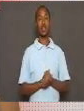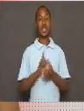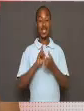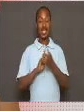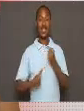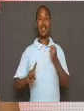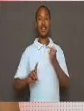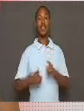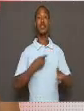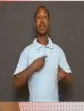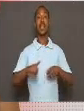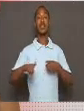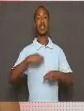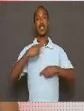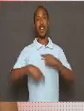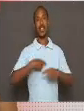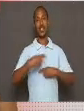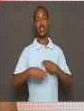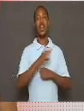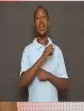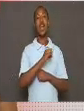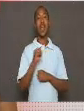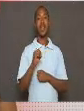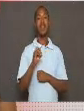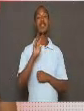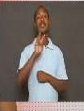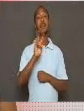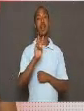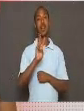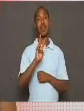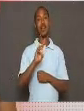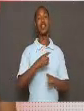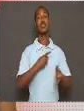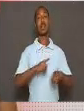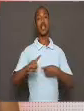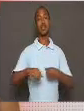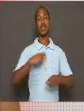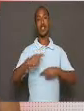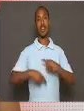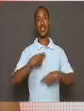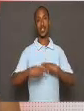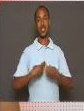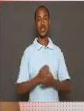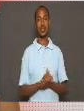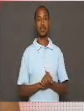single displacement reactions, and double displacement